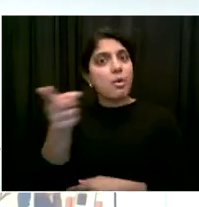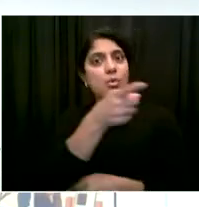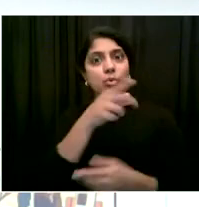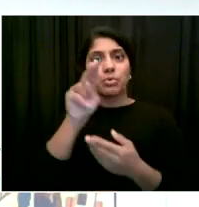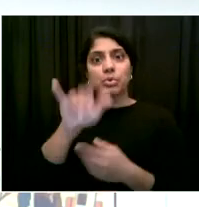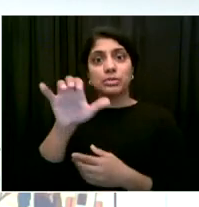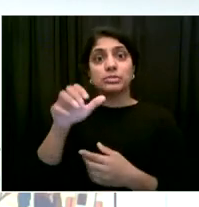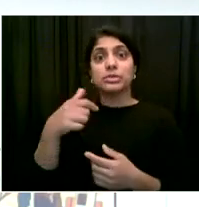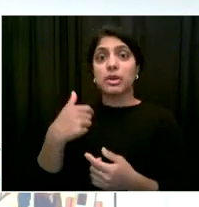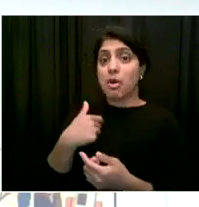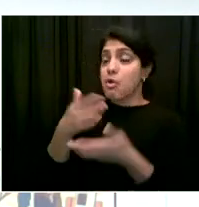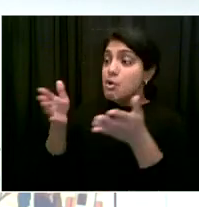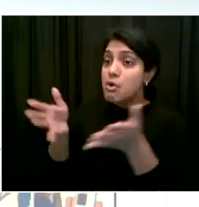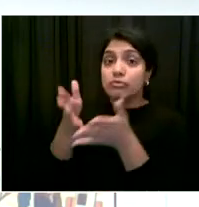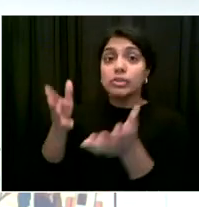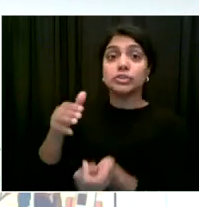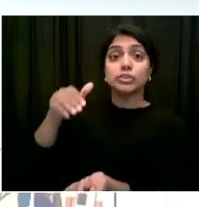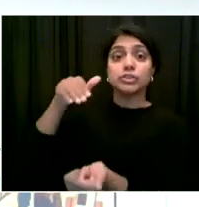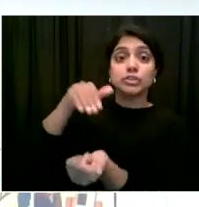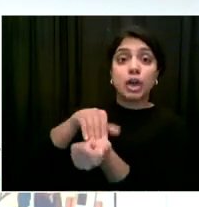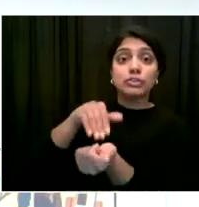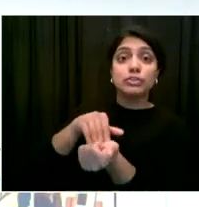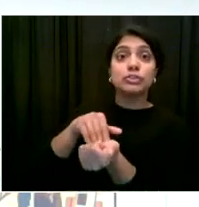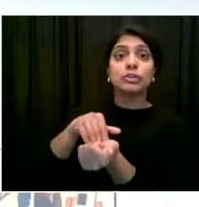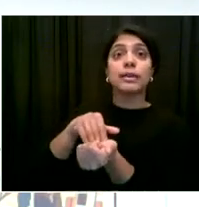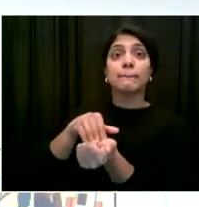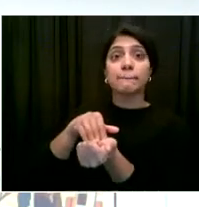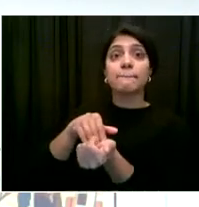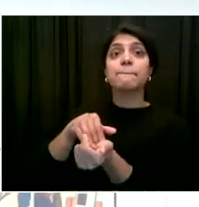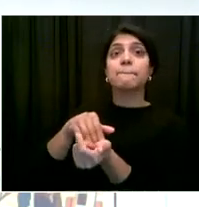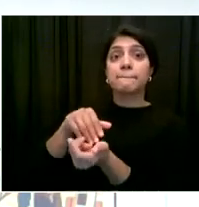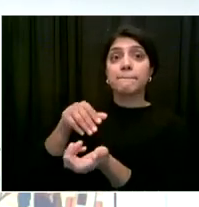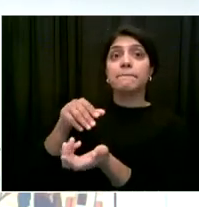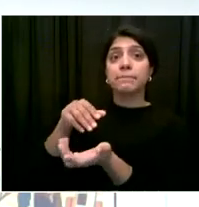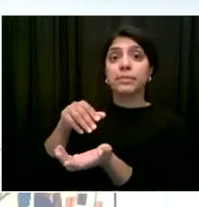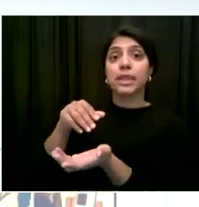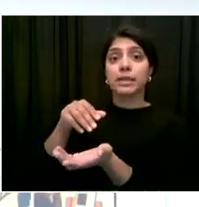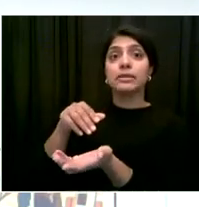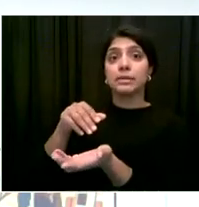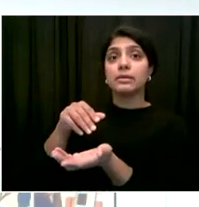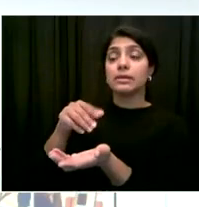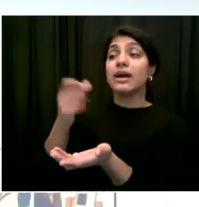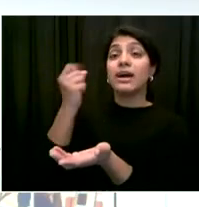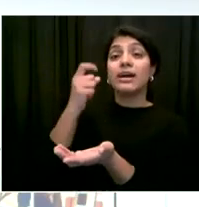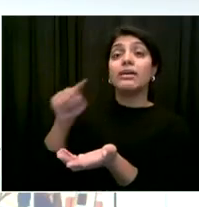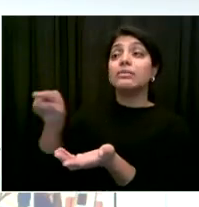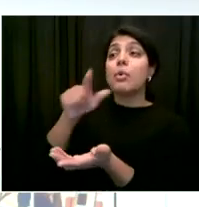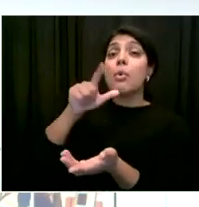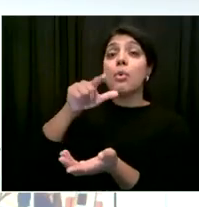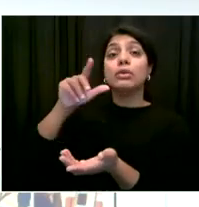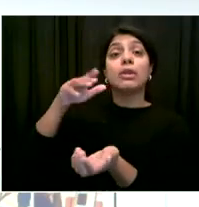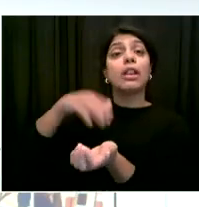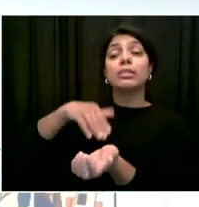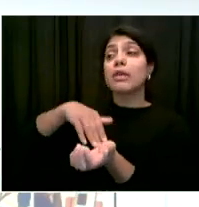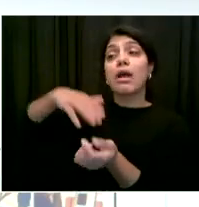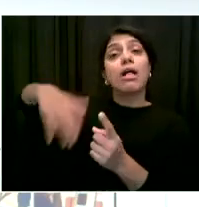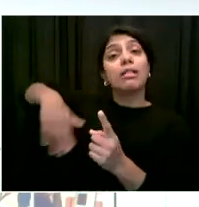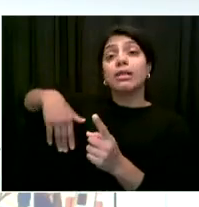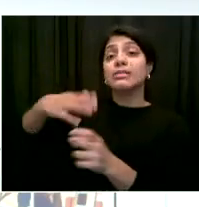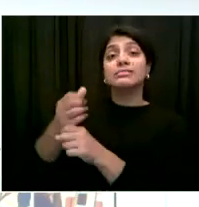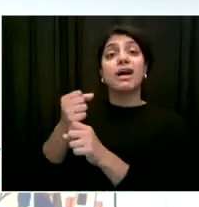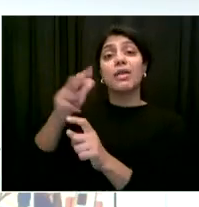eligibility considerations. That was because even then, the science was clear about the benefits of booster